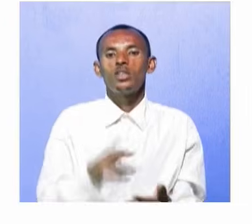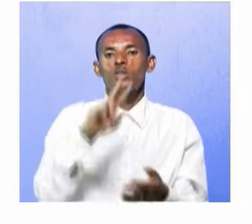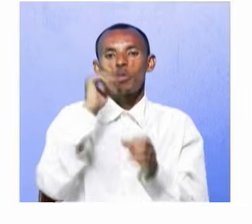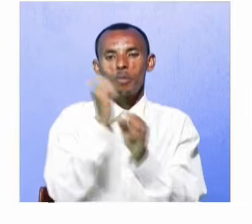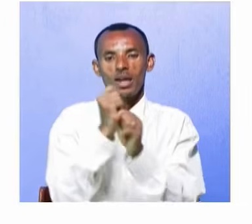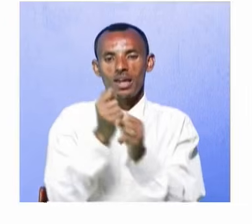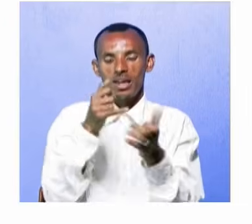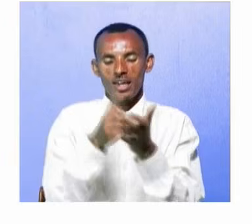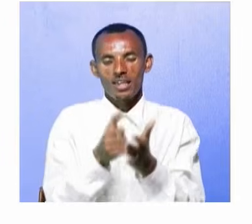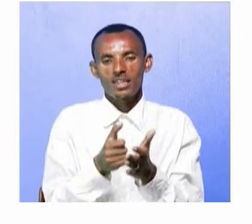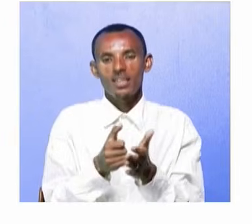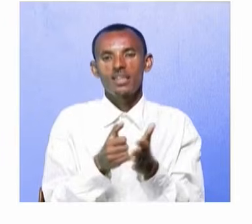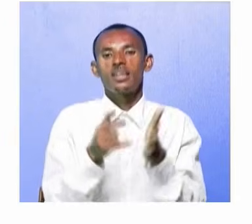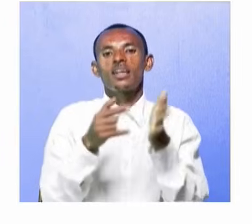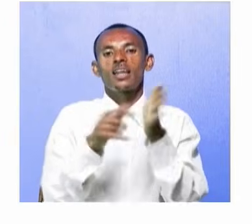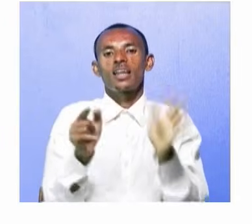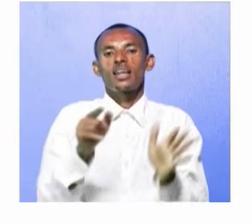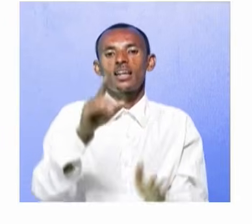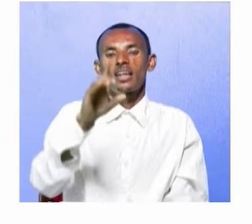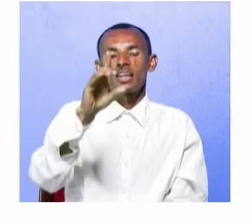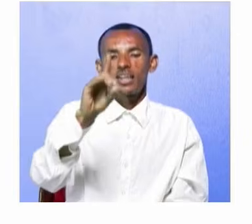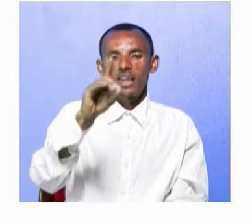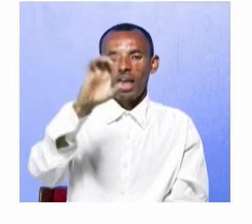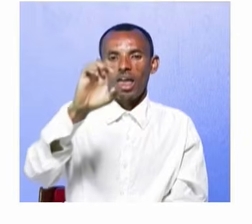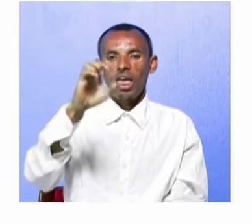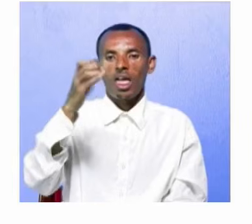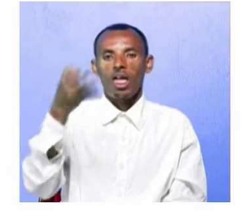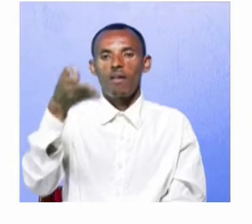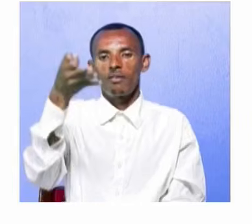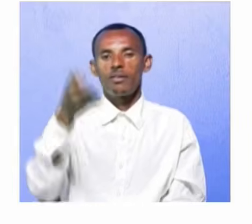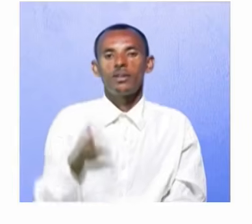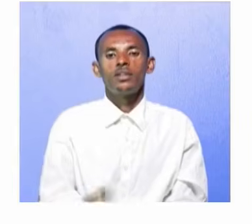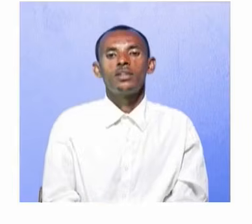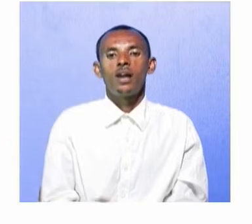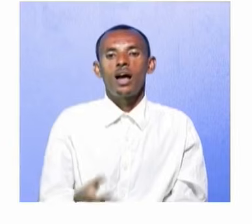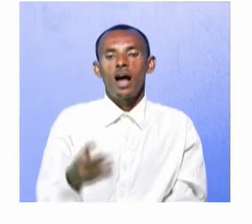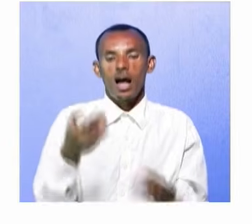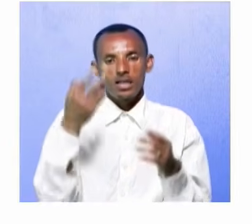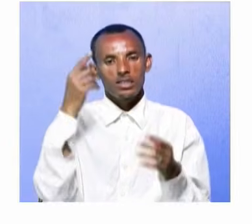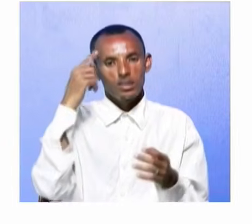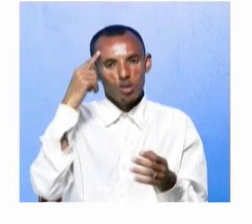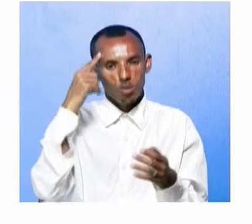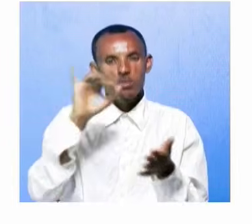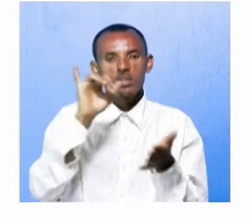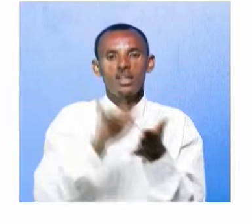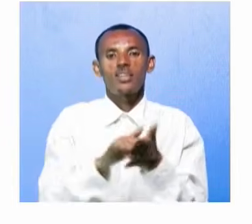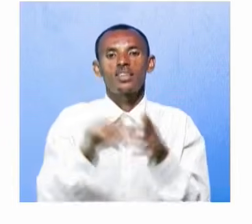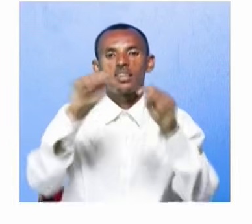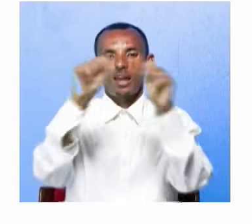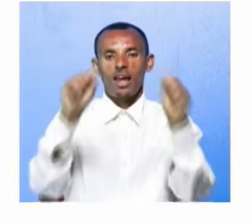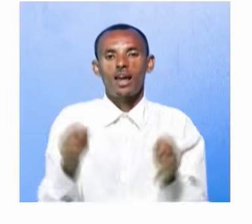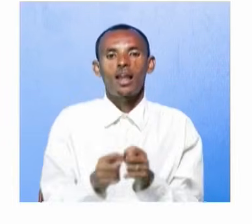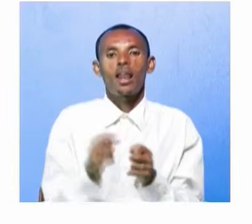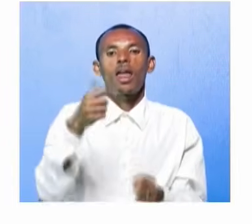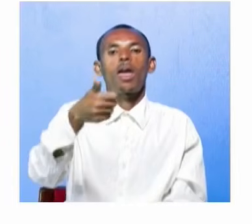it clear, make it D, E, F. Assume that triangle